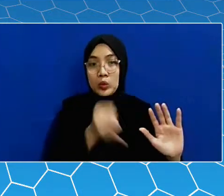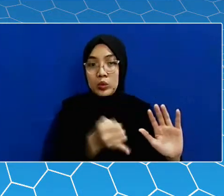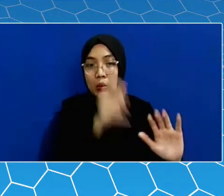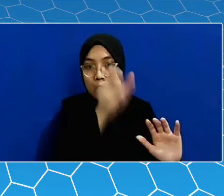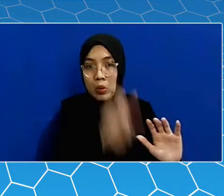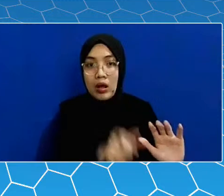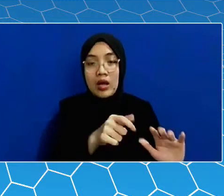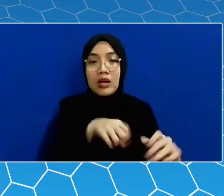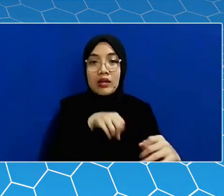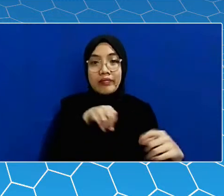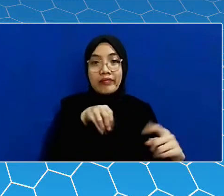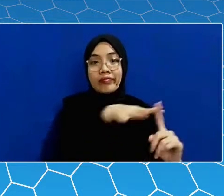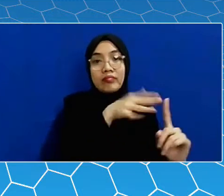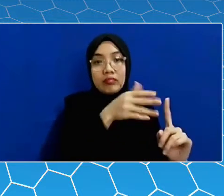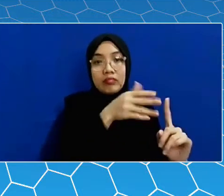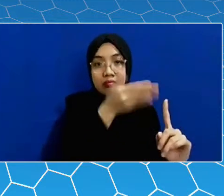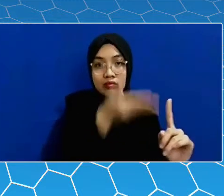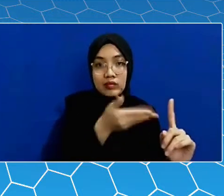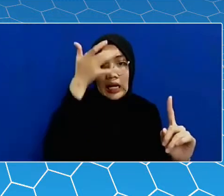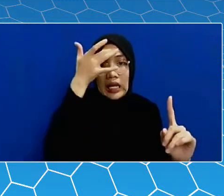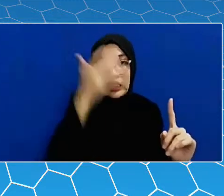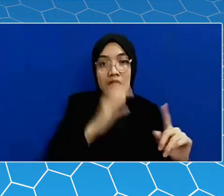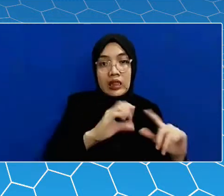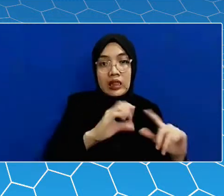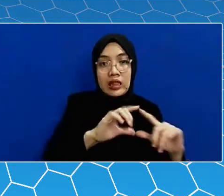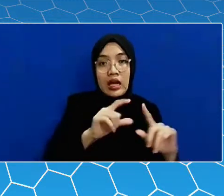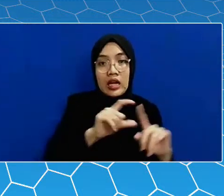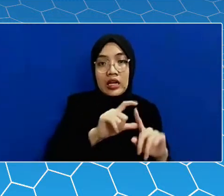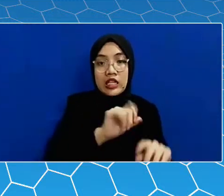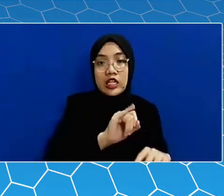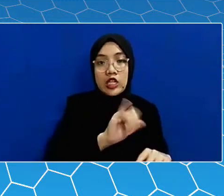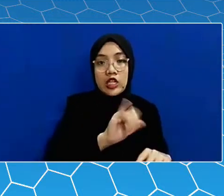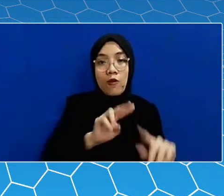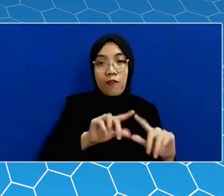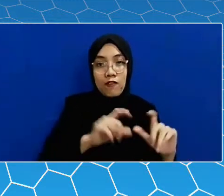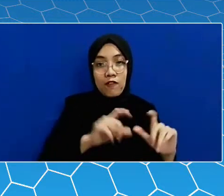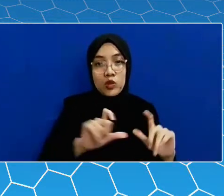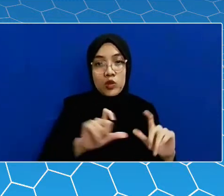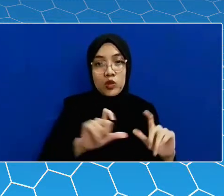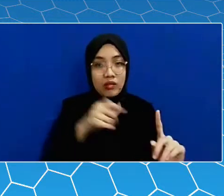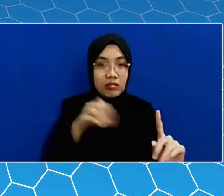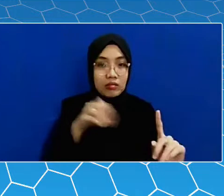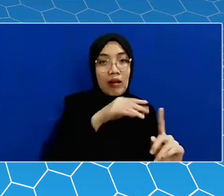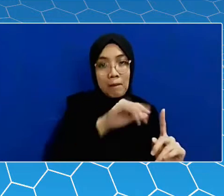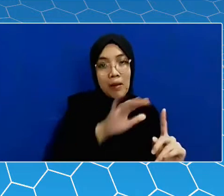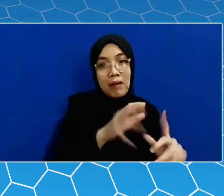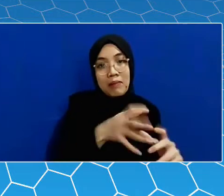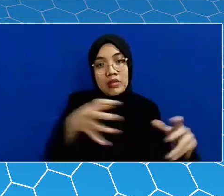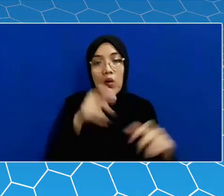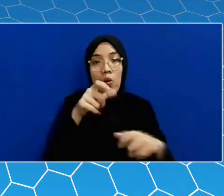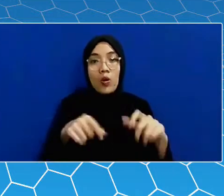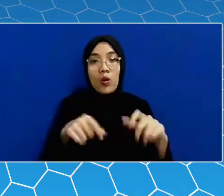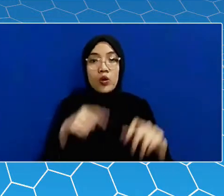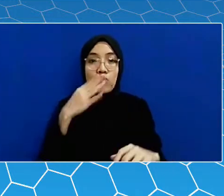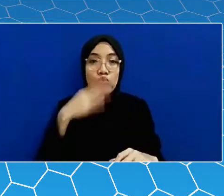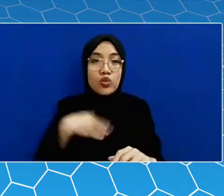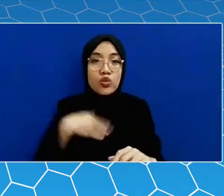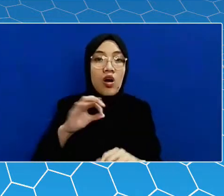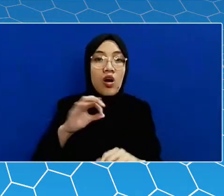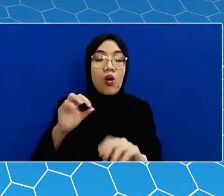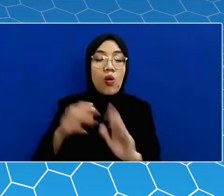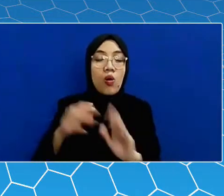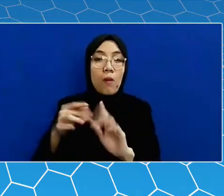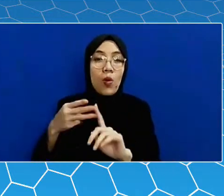COVID hasn't helped us. There are people who have not come out to see their doctors. So we are finding that when we are seeing